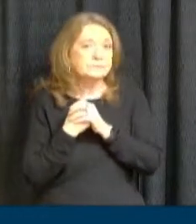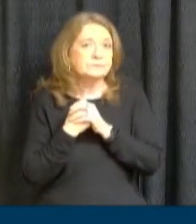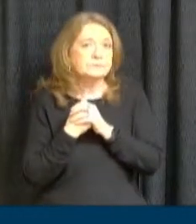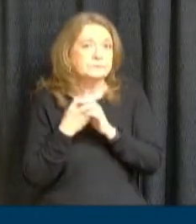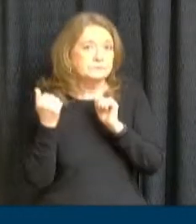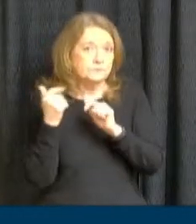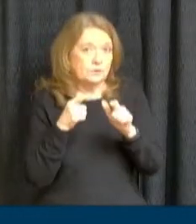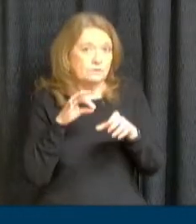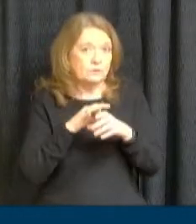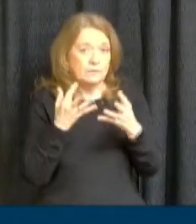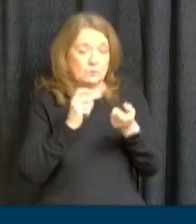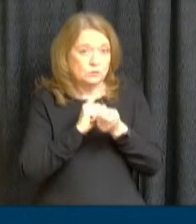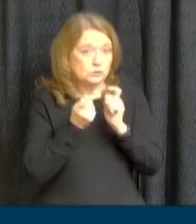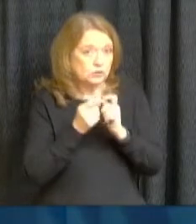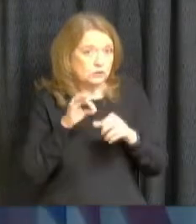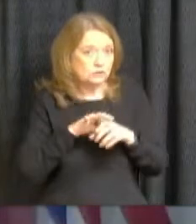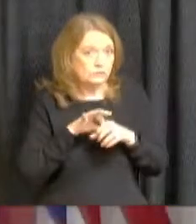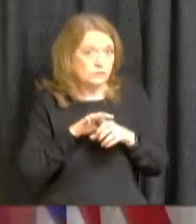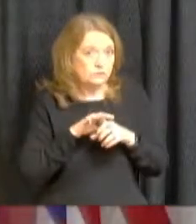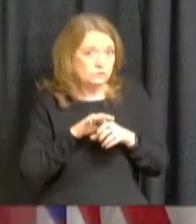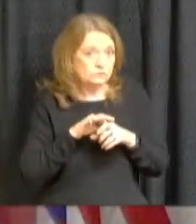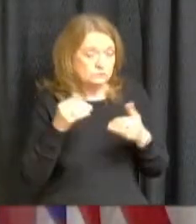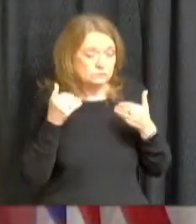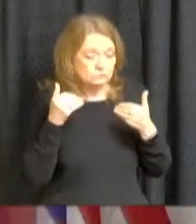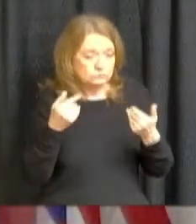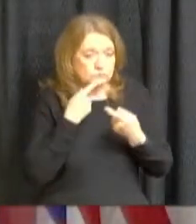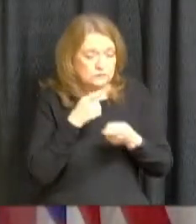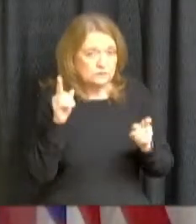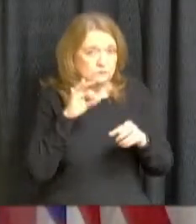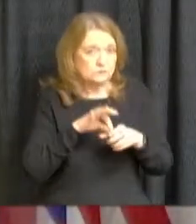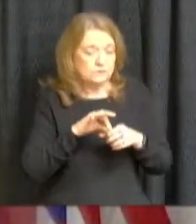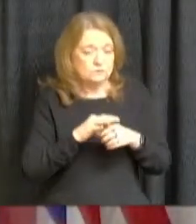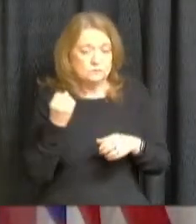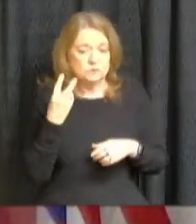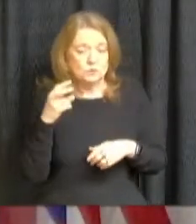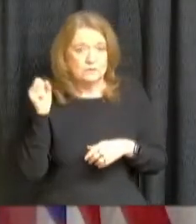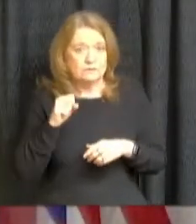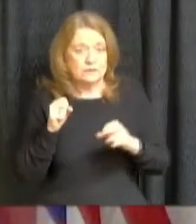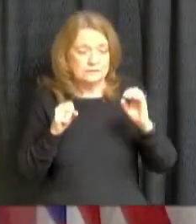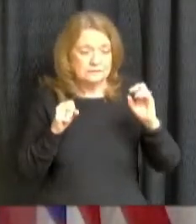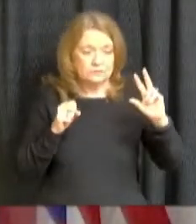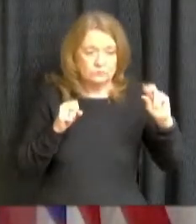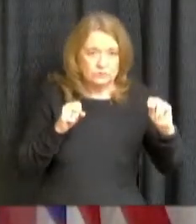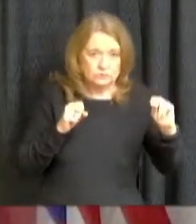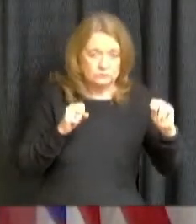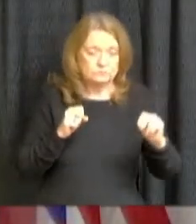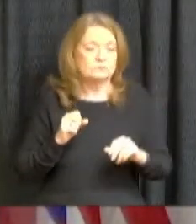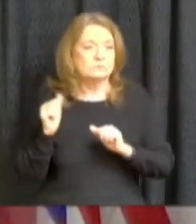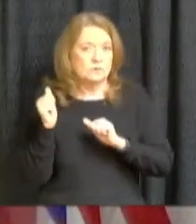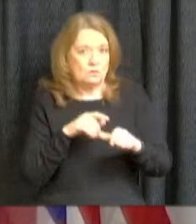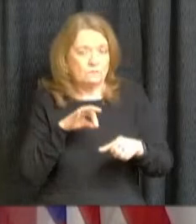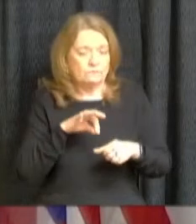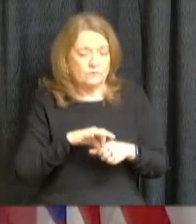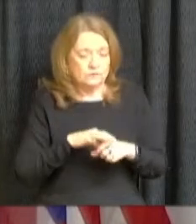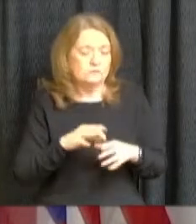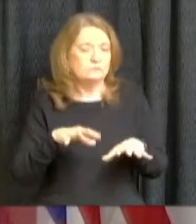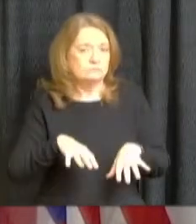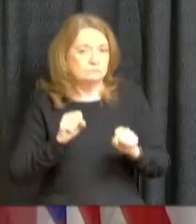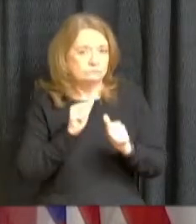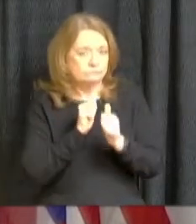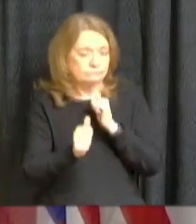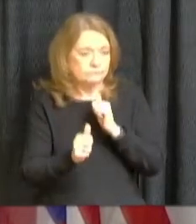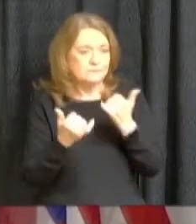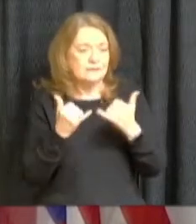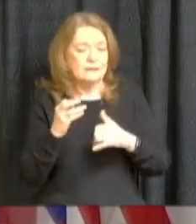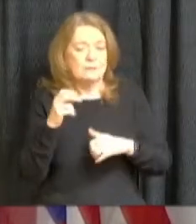Every member voted. Any member wish to change their vote? Madam Clerk, take the vote. 12 yes, 0 no, 0 abstain. This amendment is adopted. We're